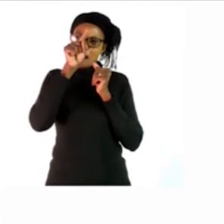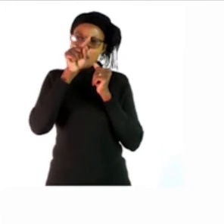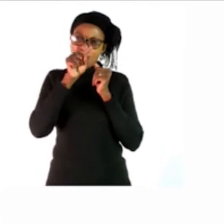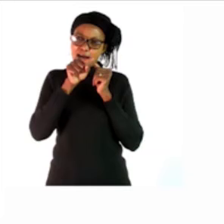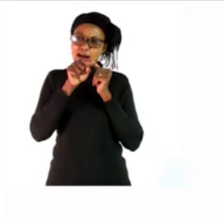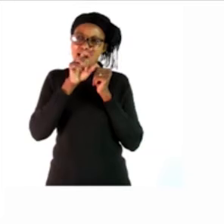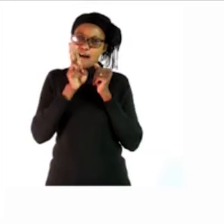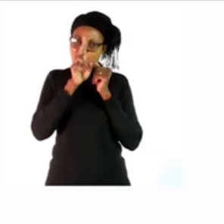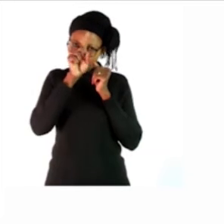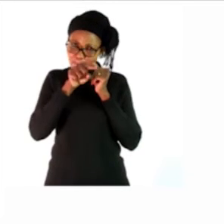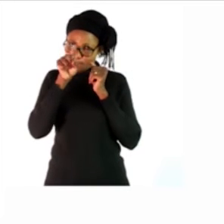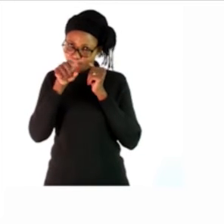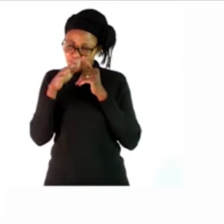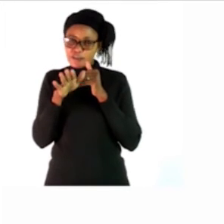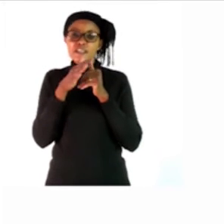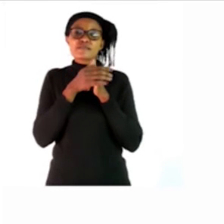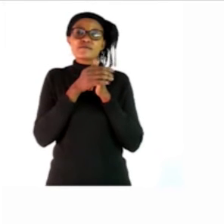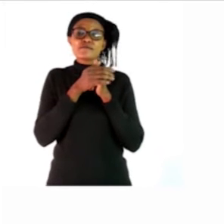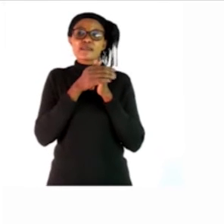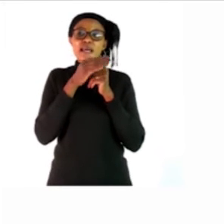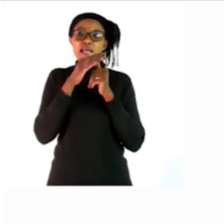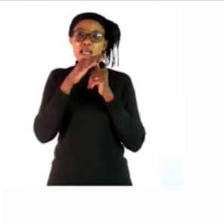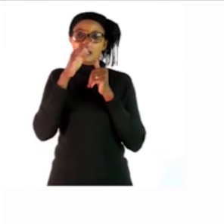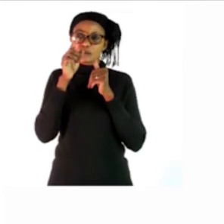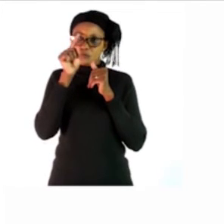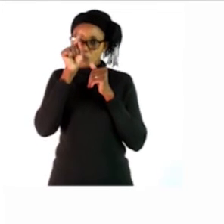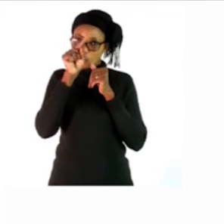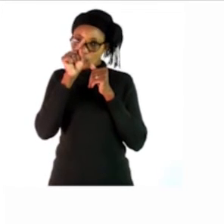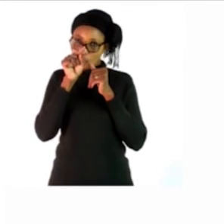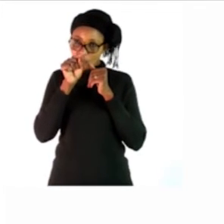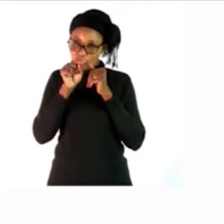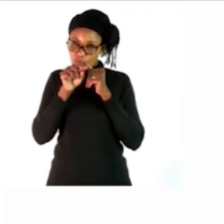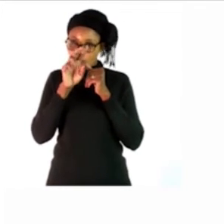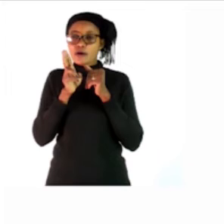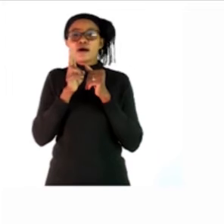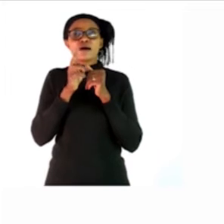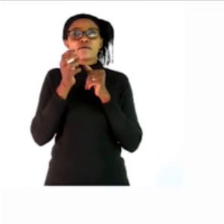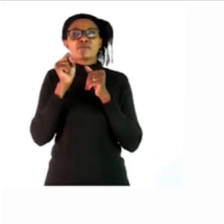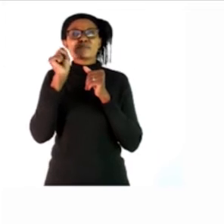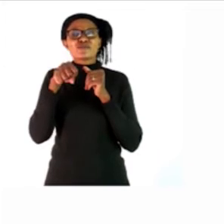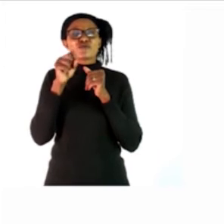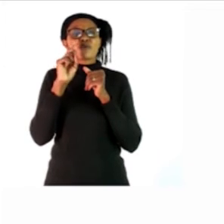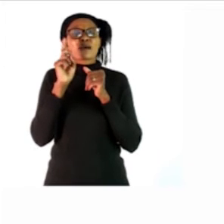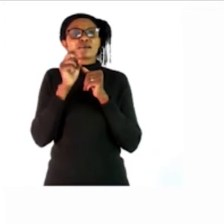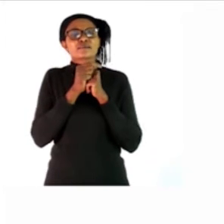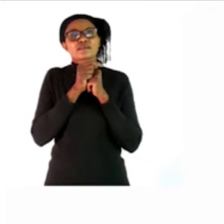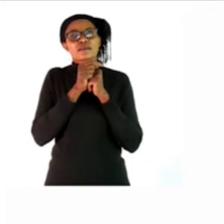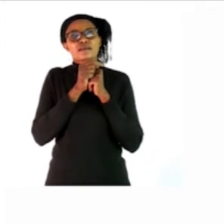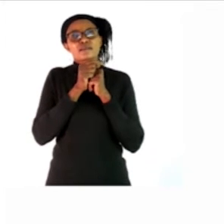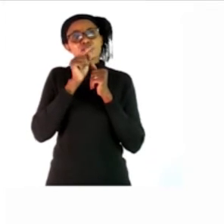Next to the solid H, there's a dotted H. So what must you do? You must